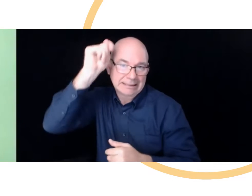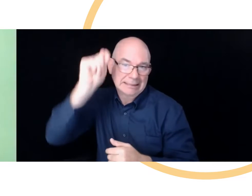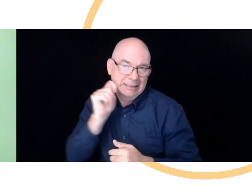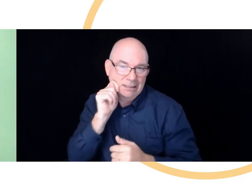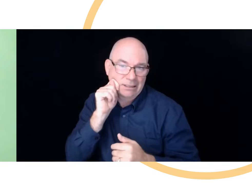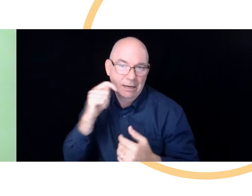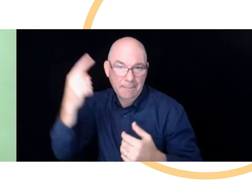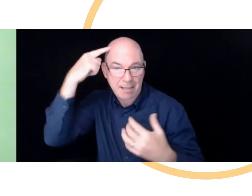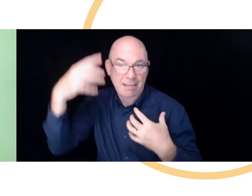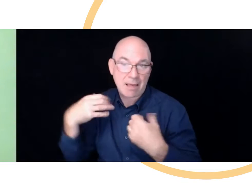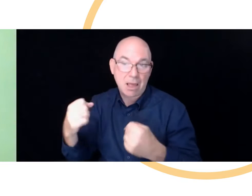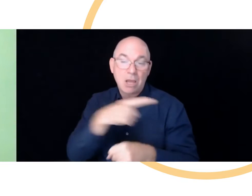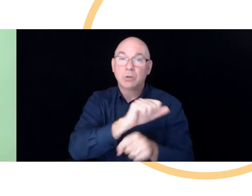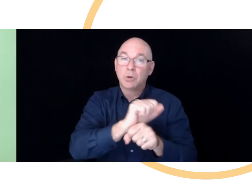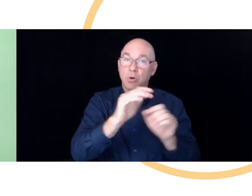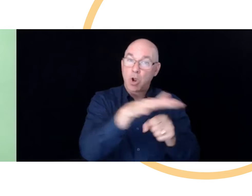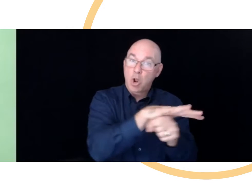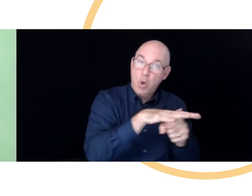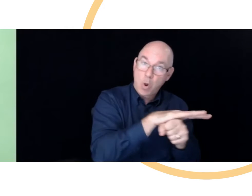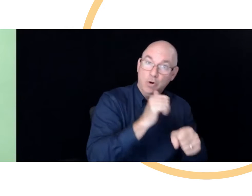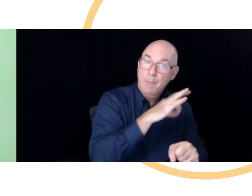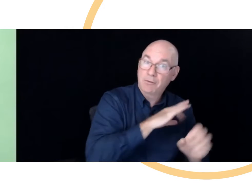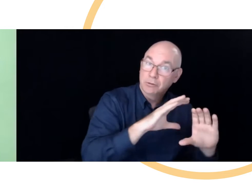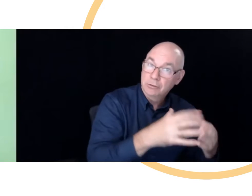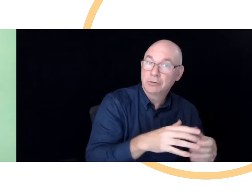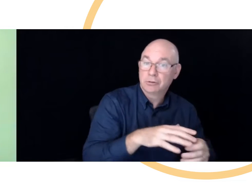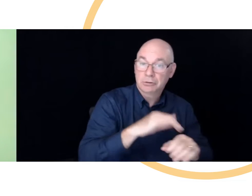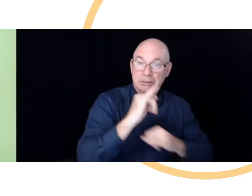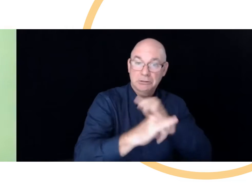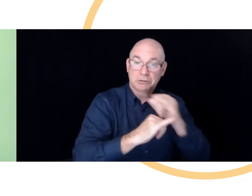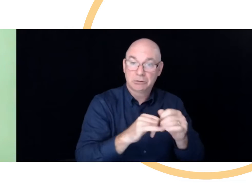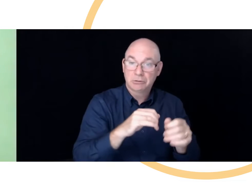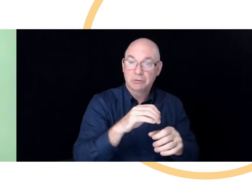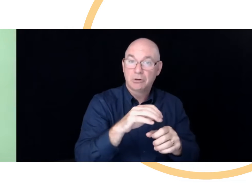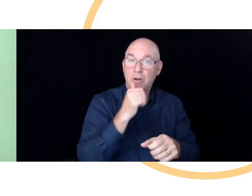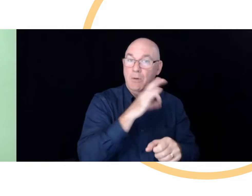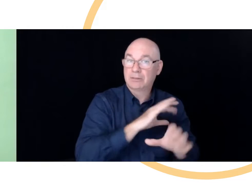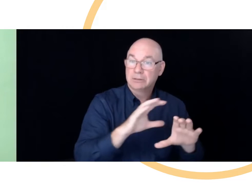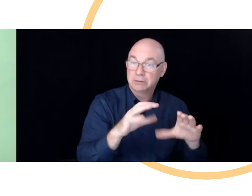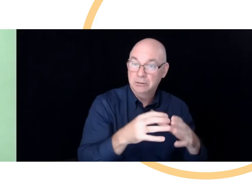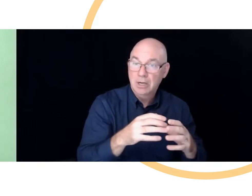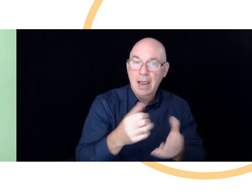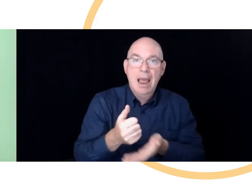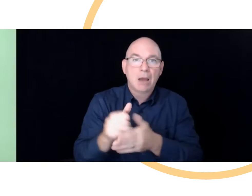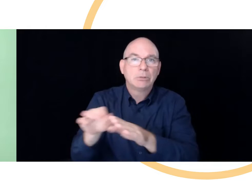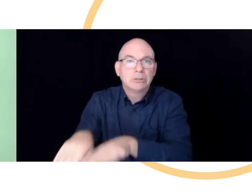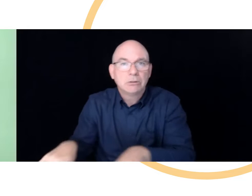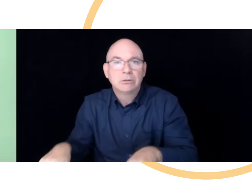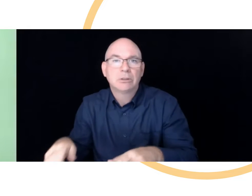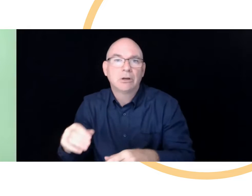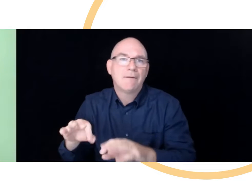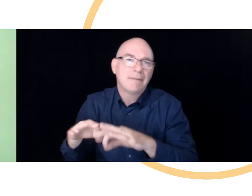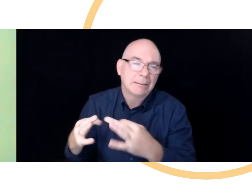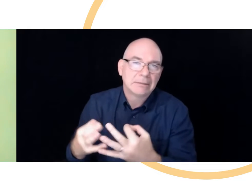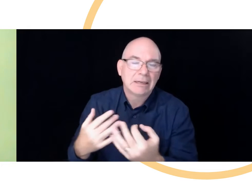and international nonprofits, providing a creative, safer space for children, youth, and families experiencing